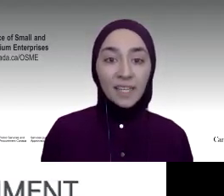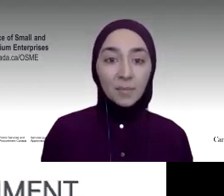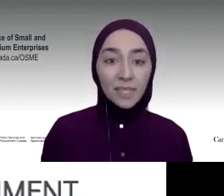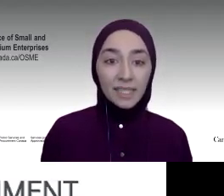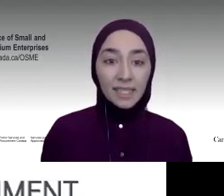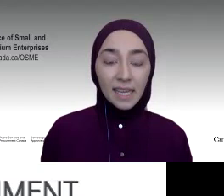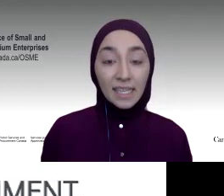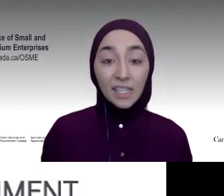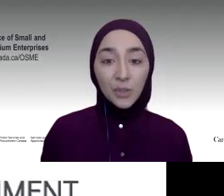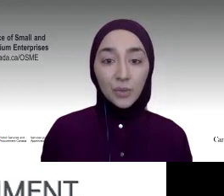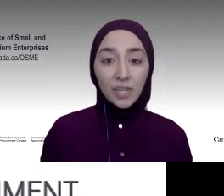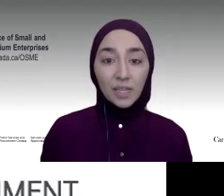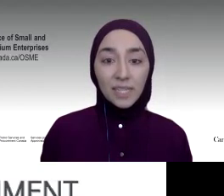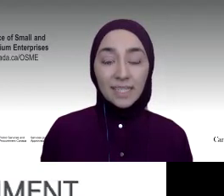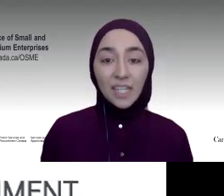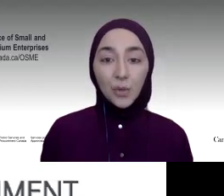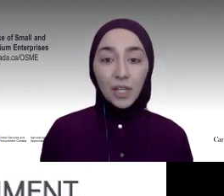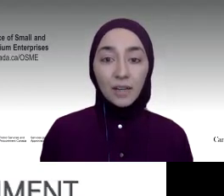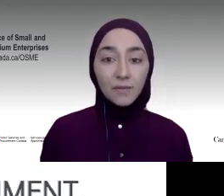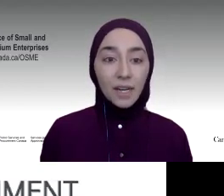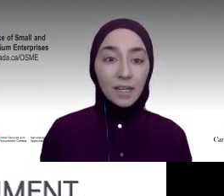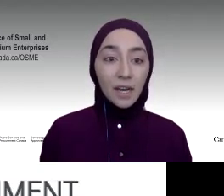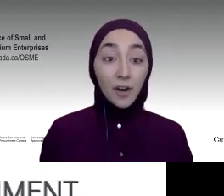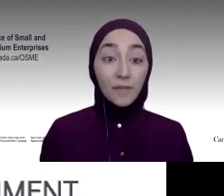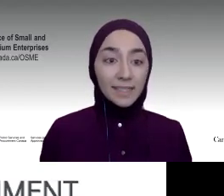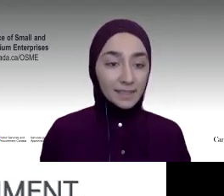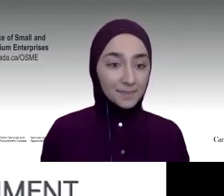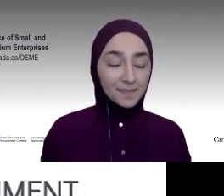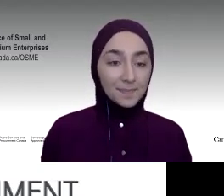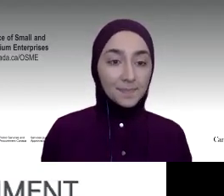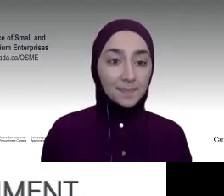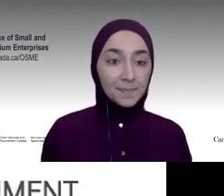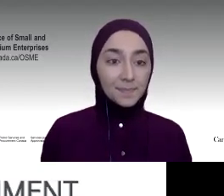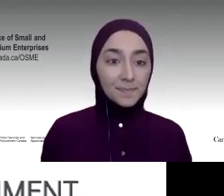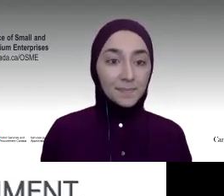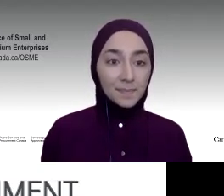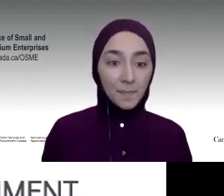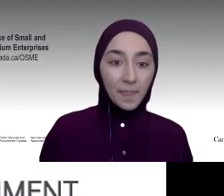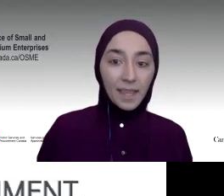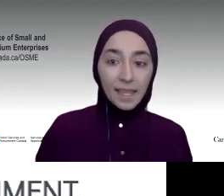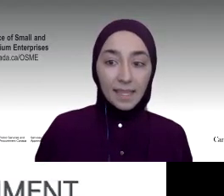find a link to the complete schedule of our events.